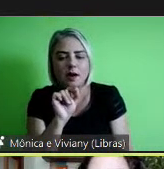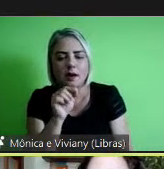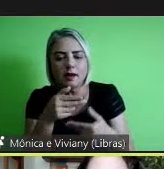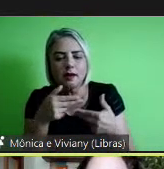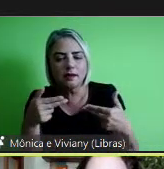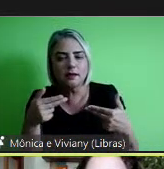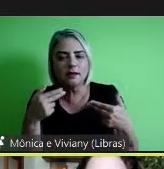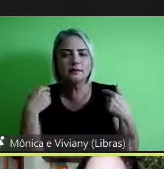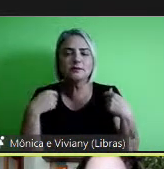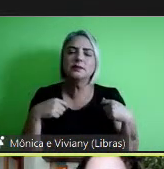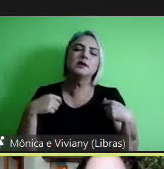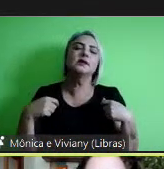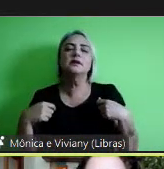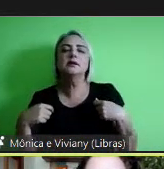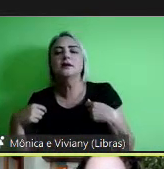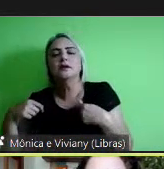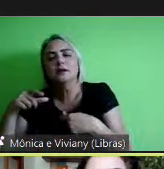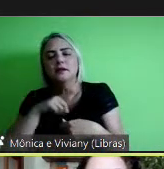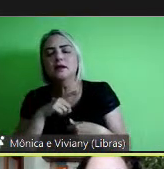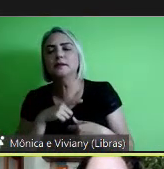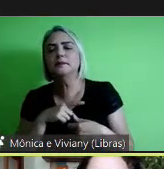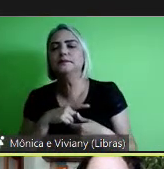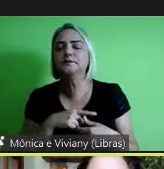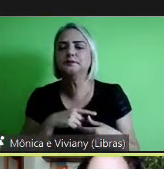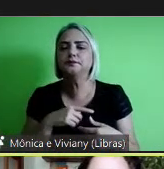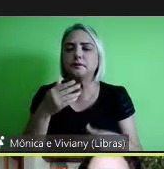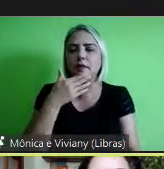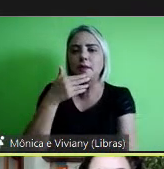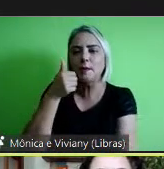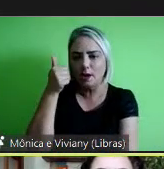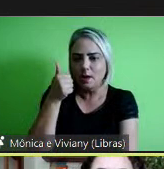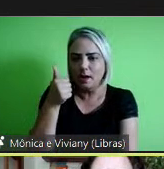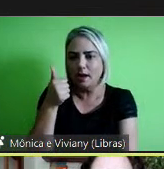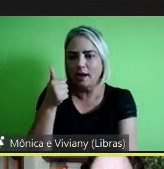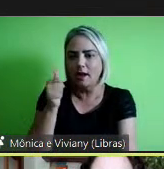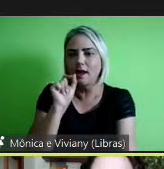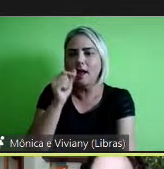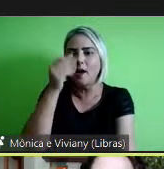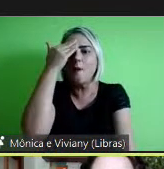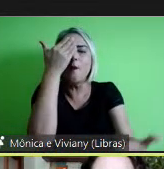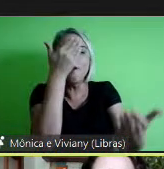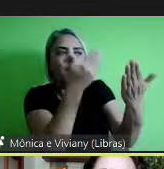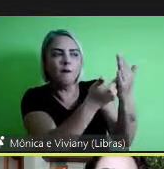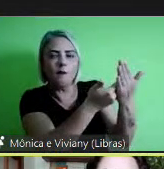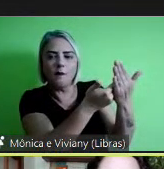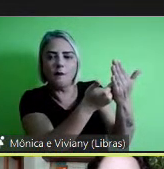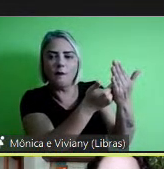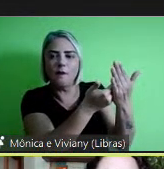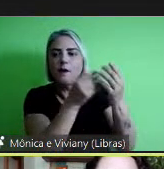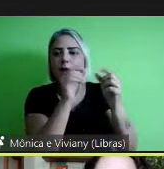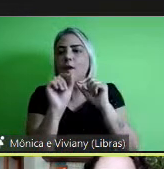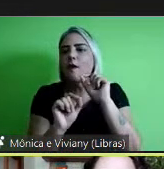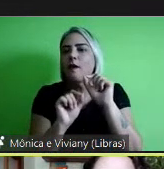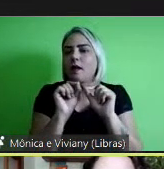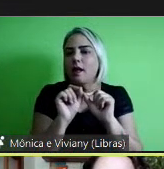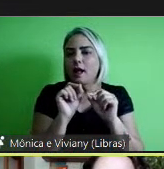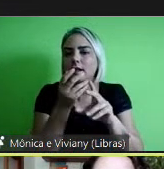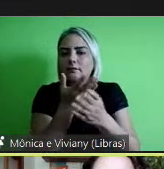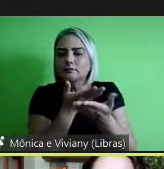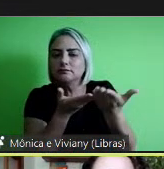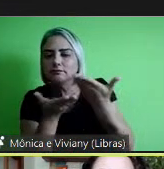And something that is important that has to be improved is the recognition